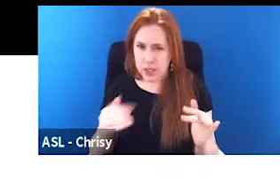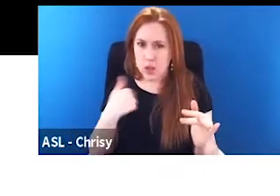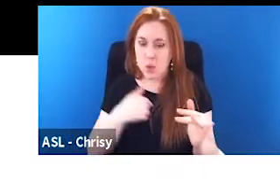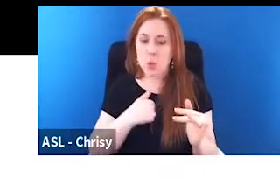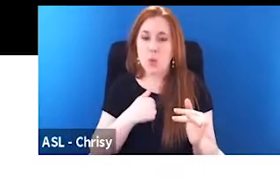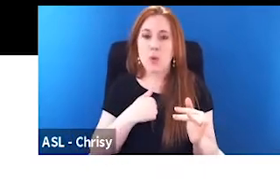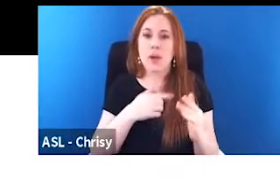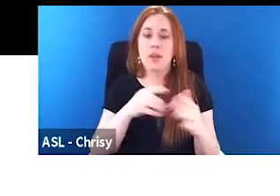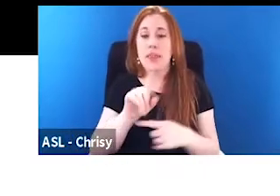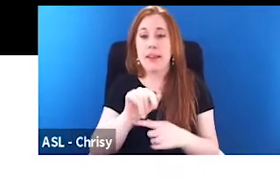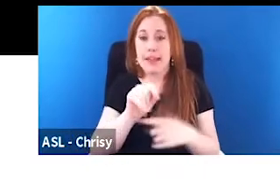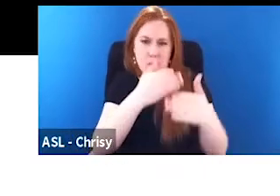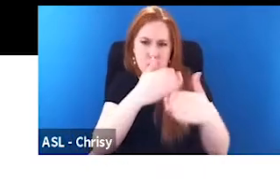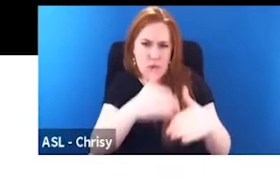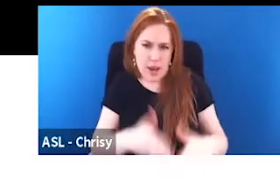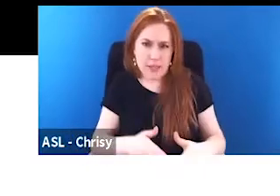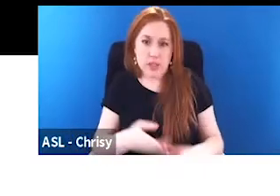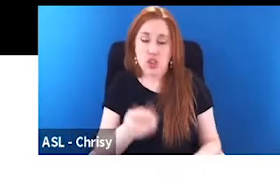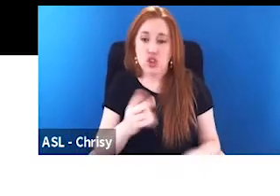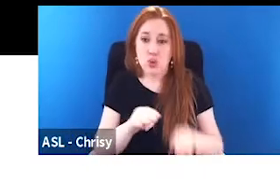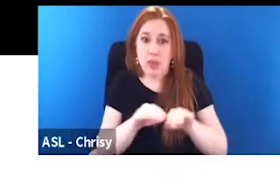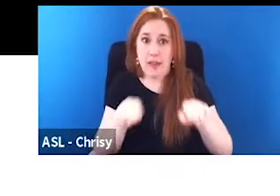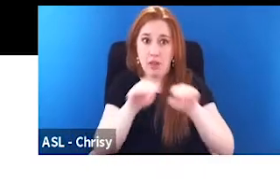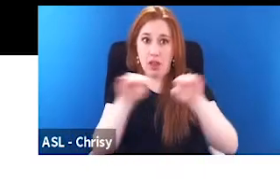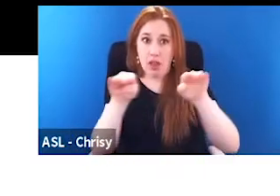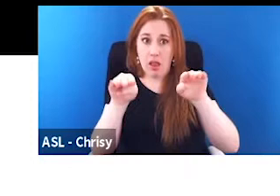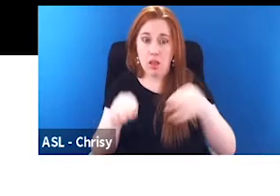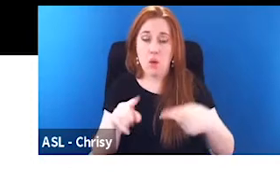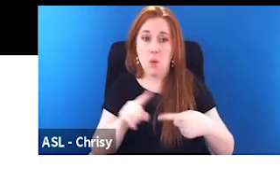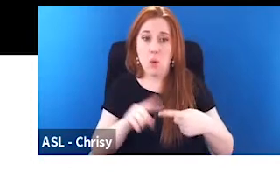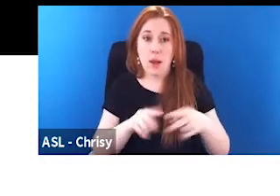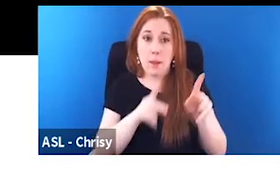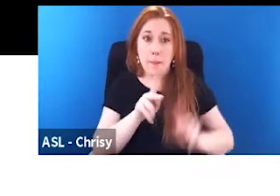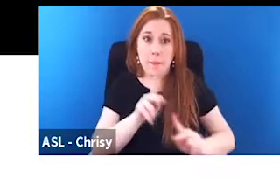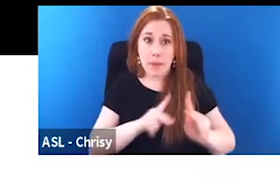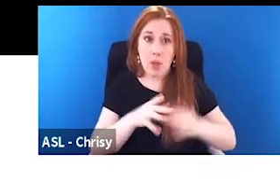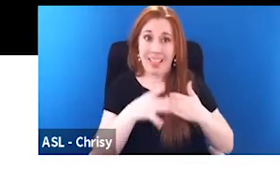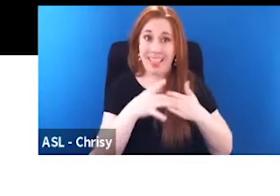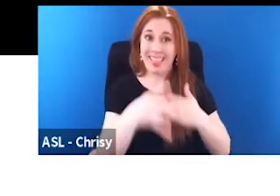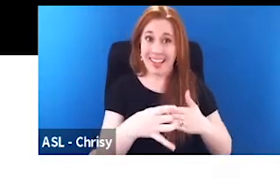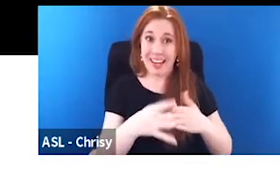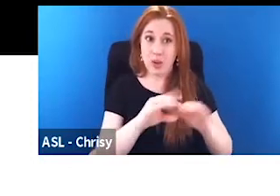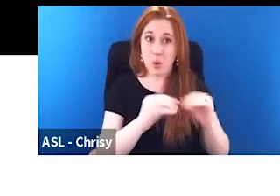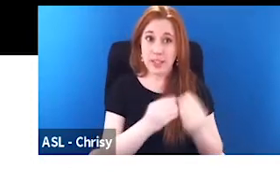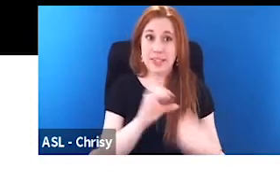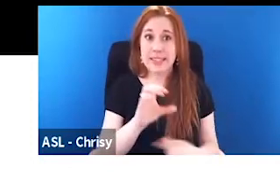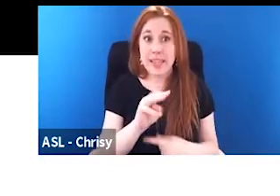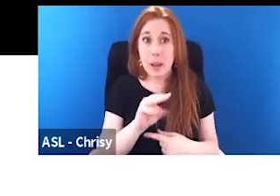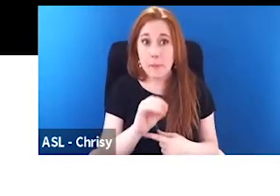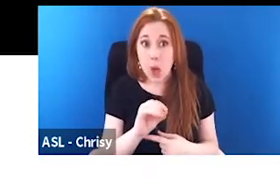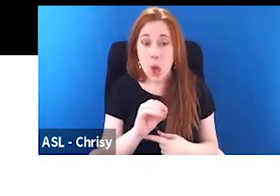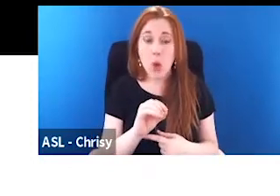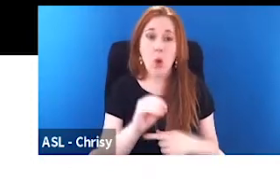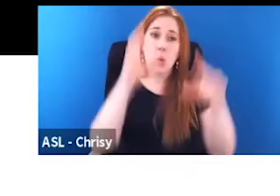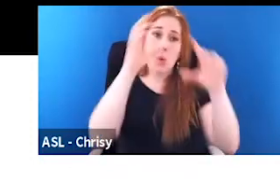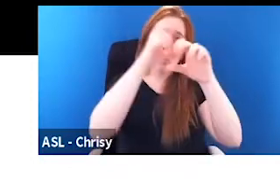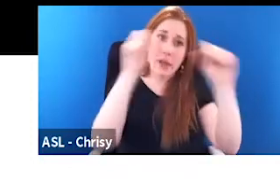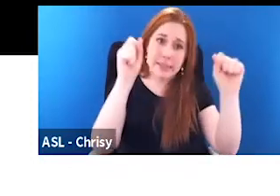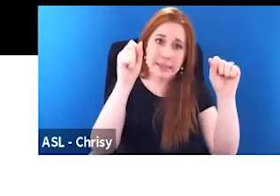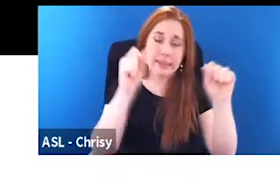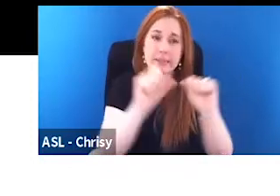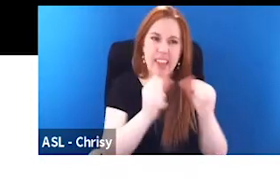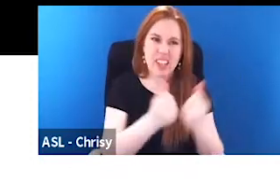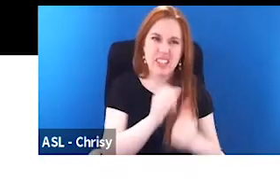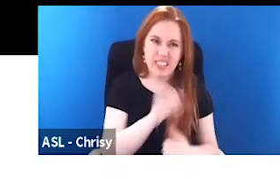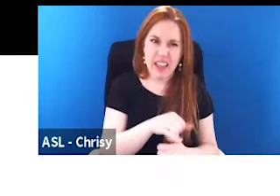data breaks it out into two levels. One, individuals who are leading organizations such as CMOs or the presidents of agencies, and then